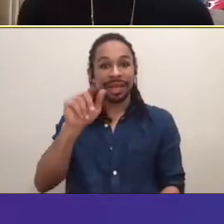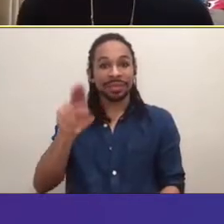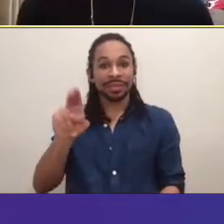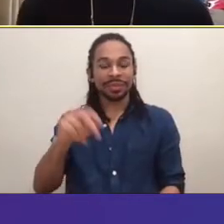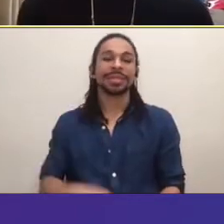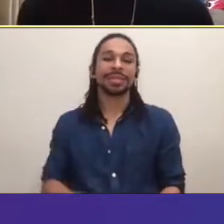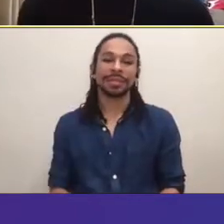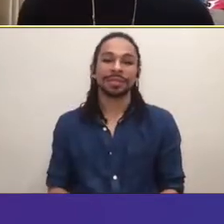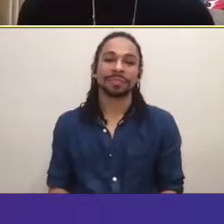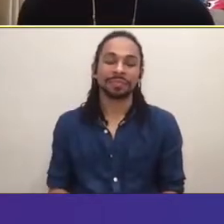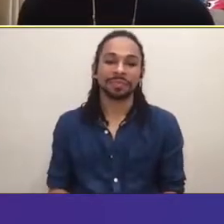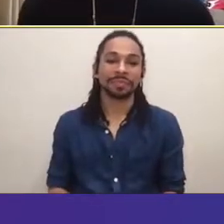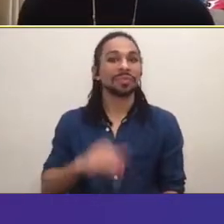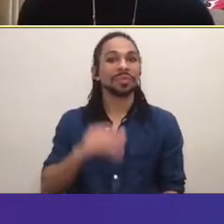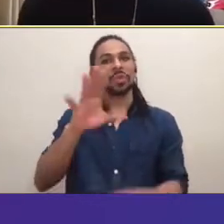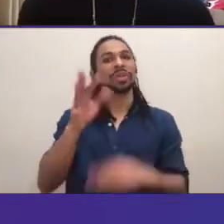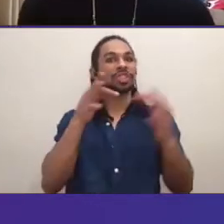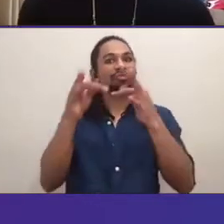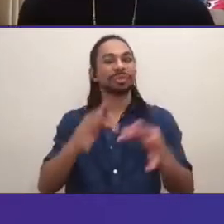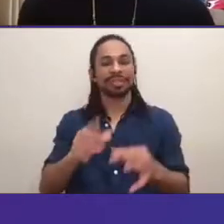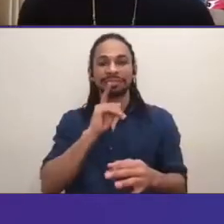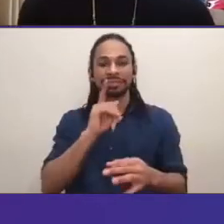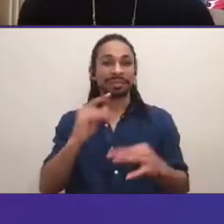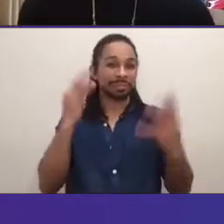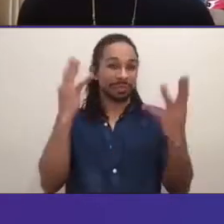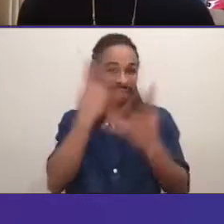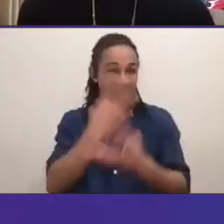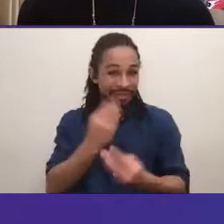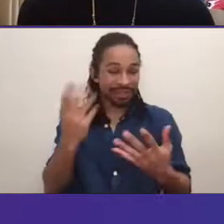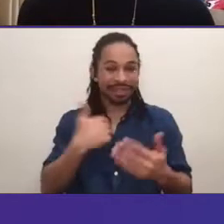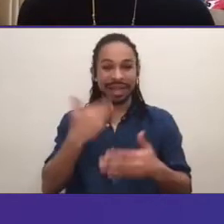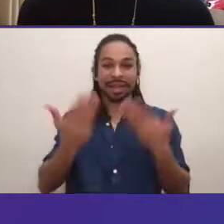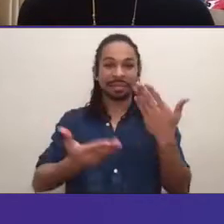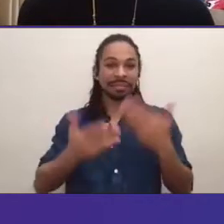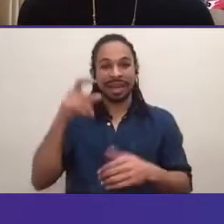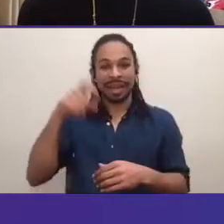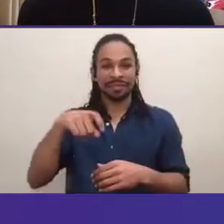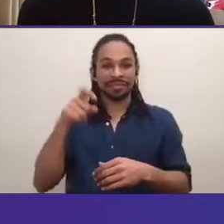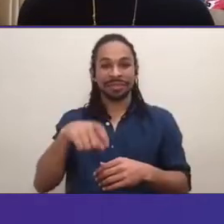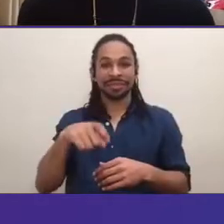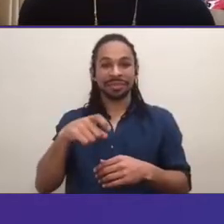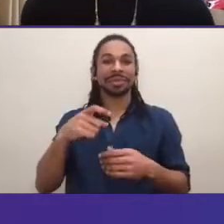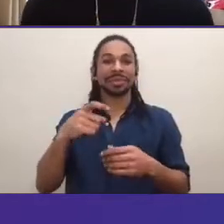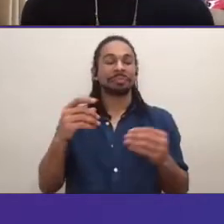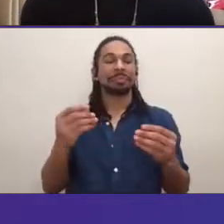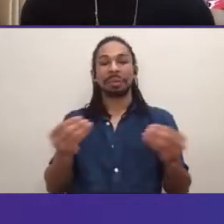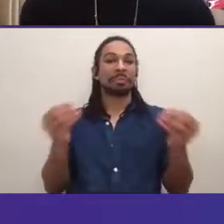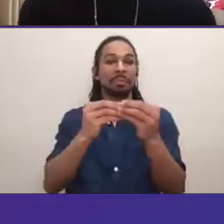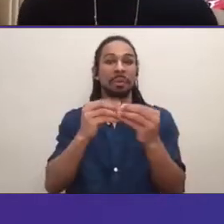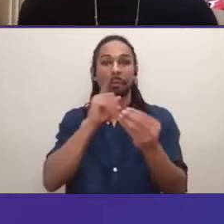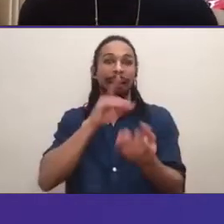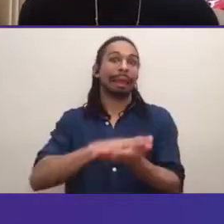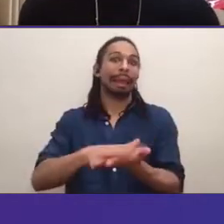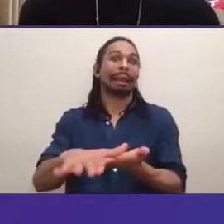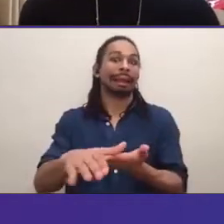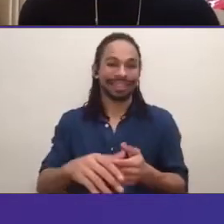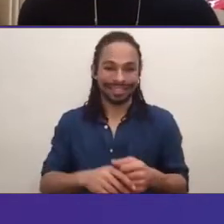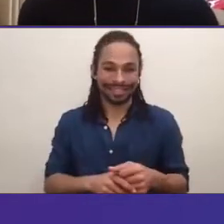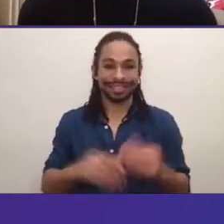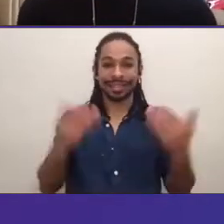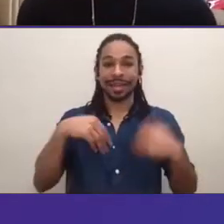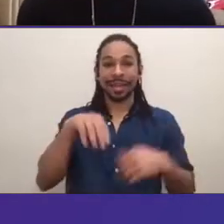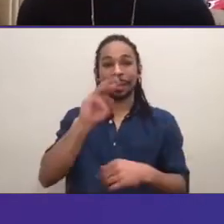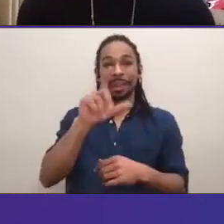Your description was so beautiful. I think I might have to go in a much more plain direction. My name is